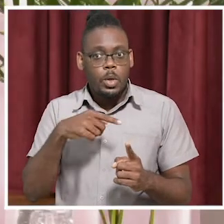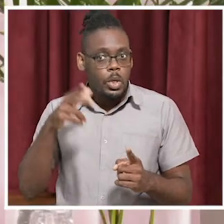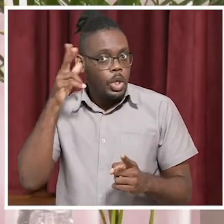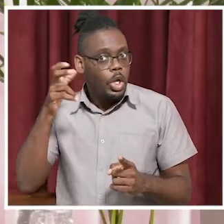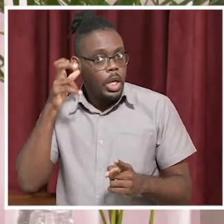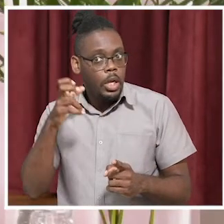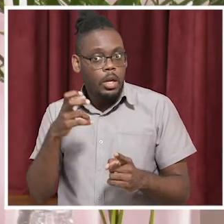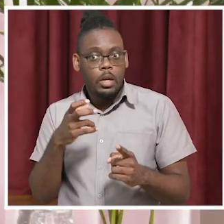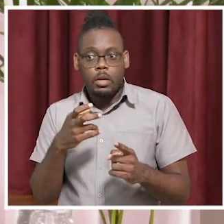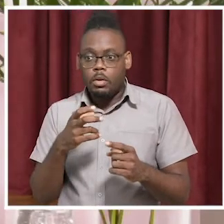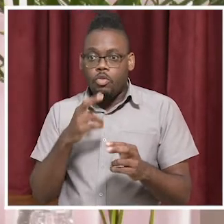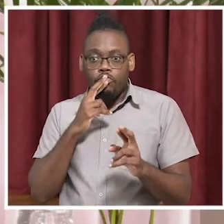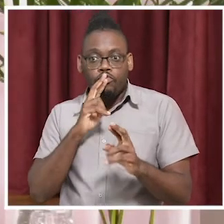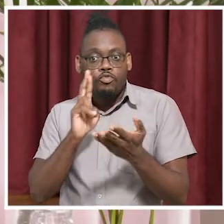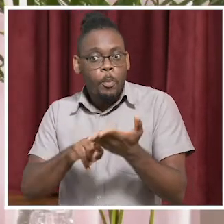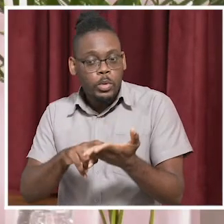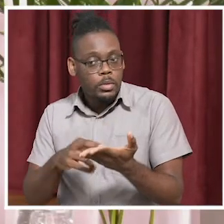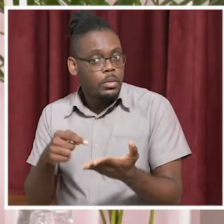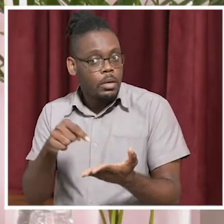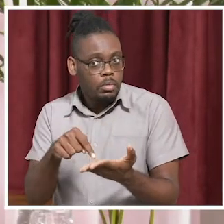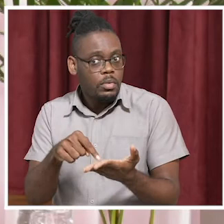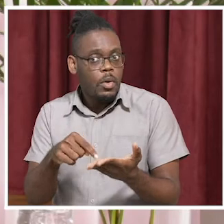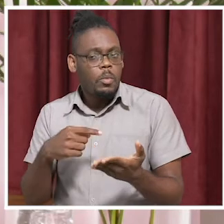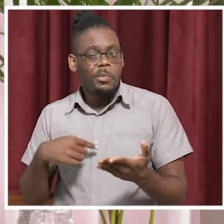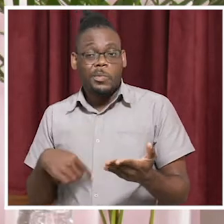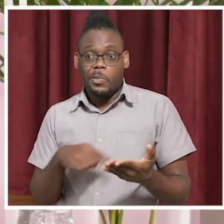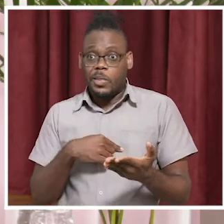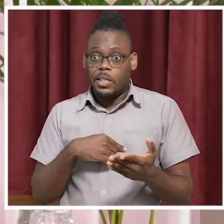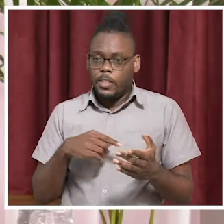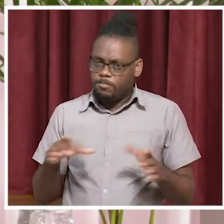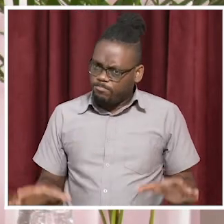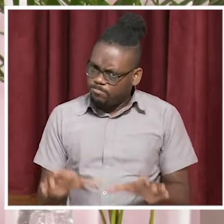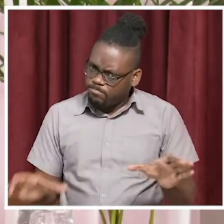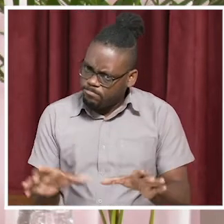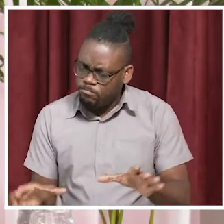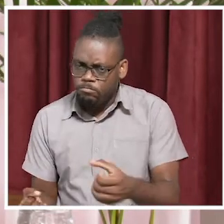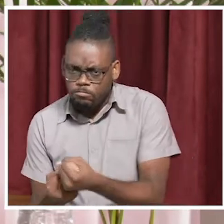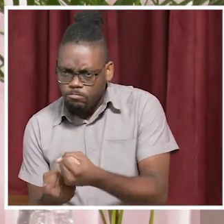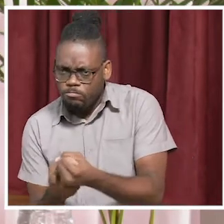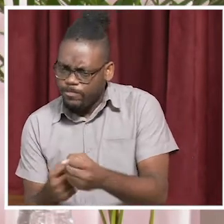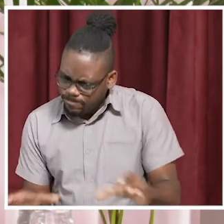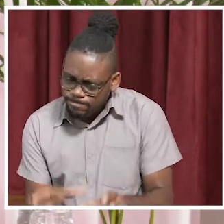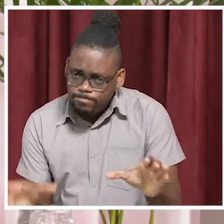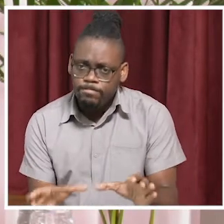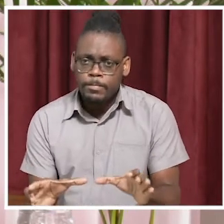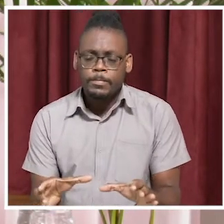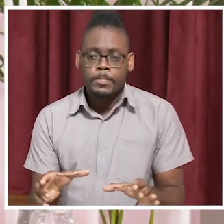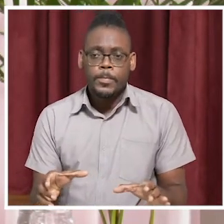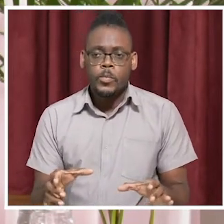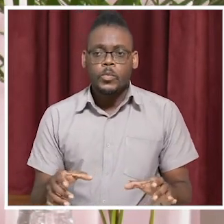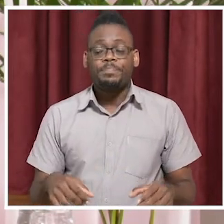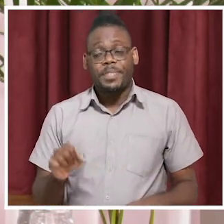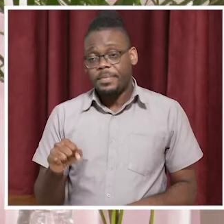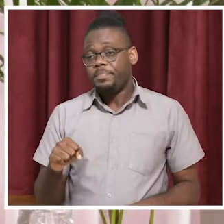to an elderly person, they will intervene. Beautiful. All right. So privately, yes, they cannot do really, but